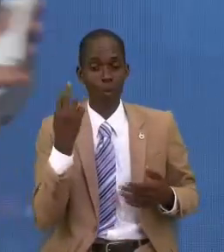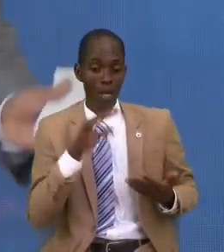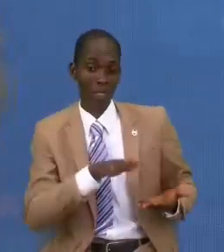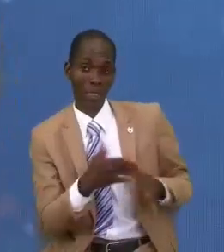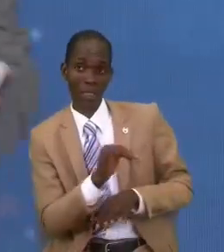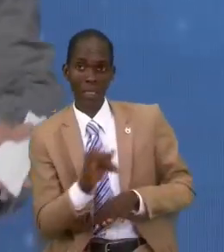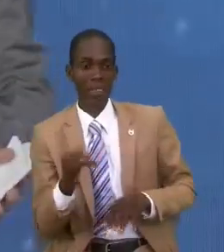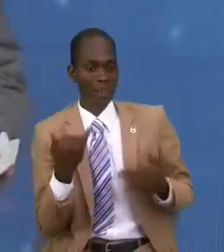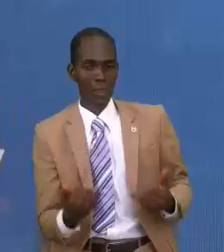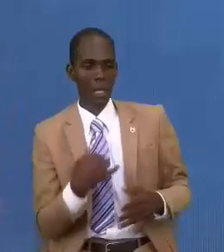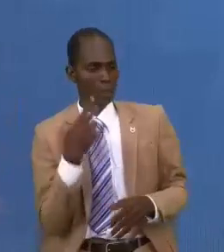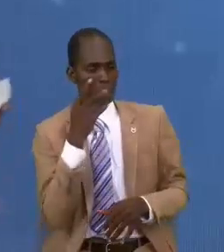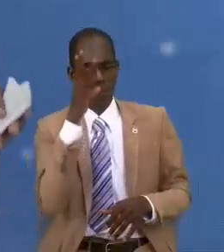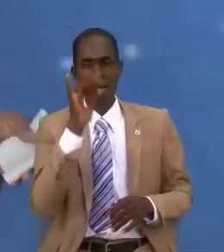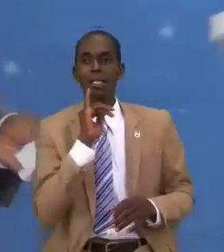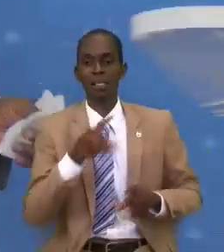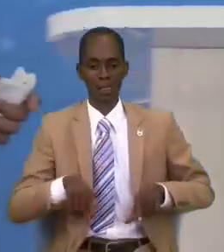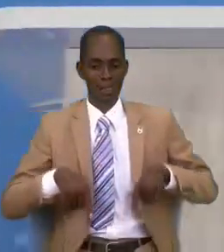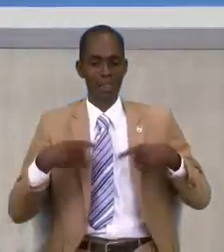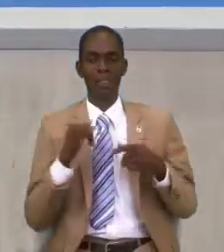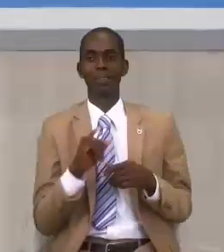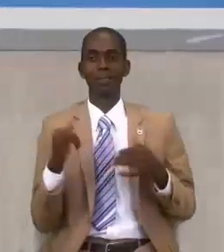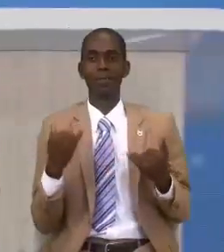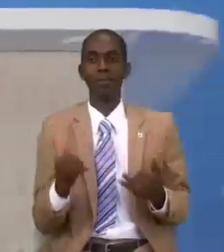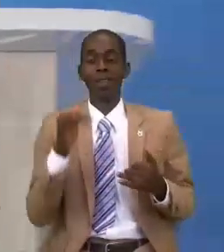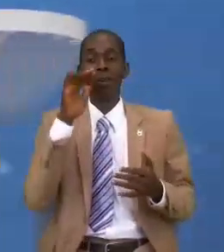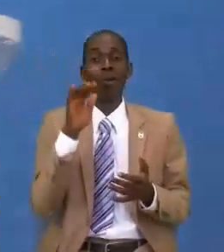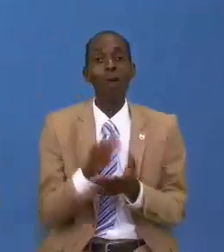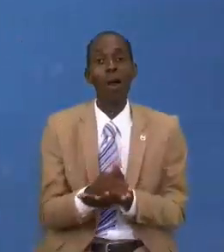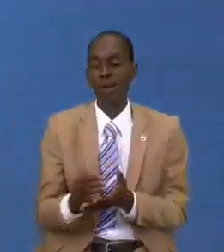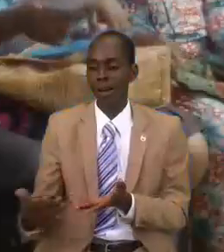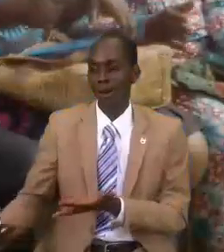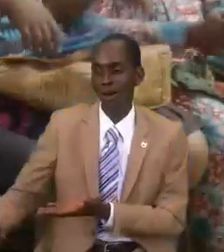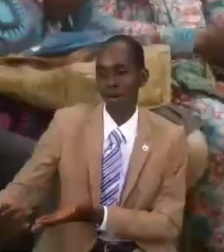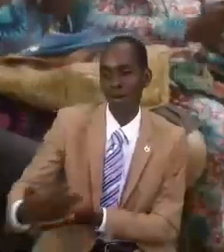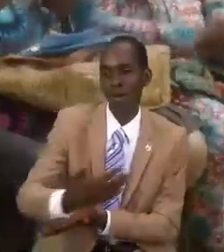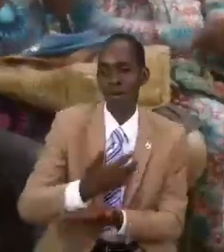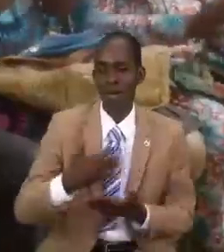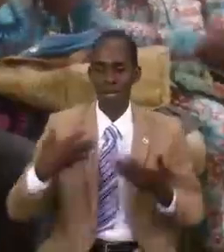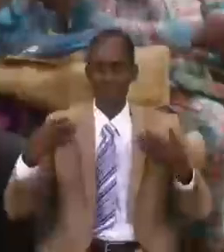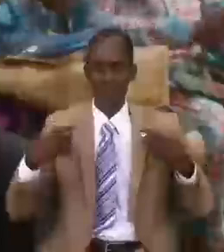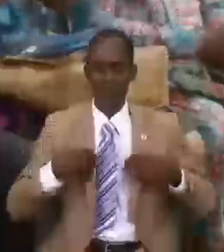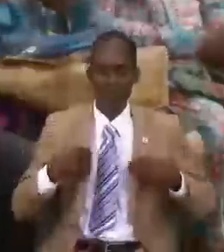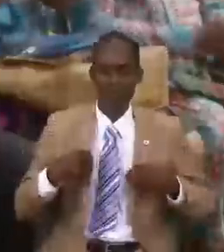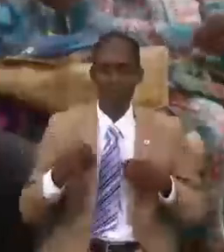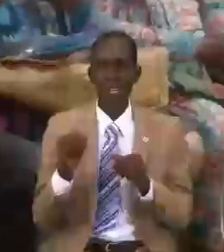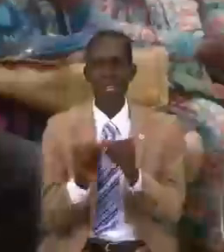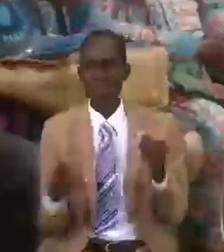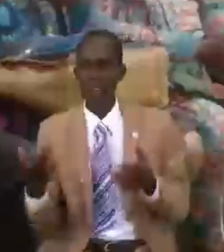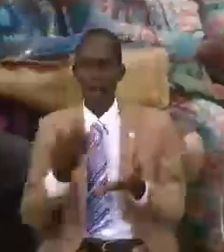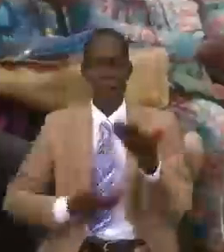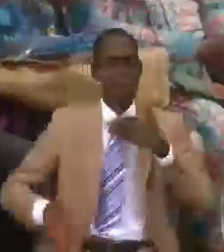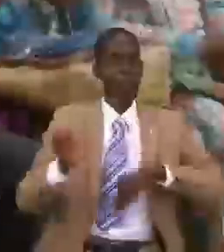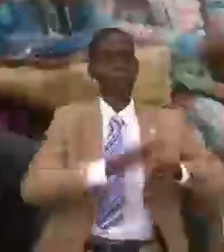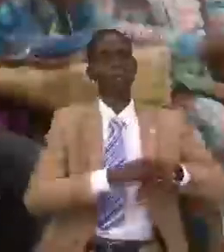she packed all her load, everything, and came back. You didn't hear that one.